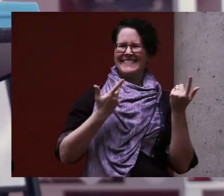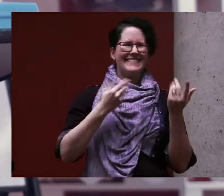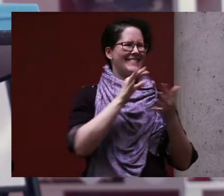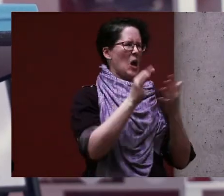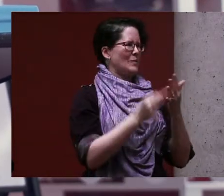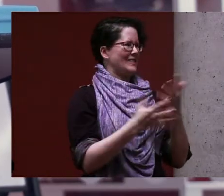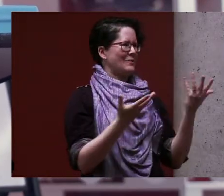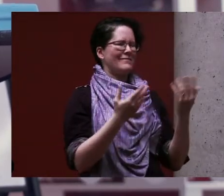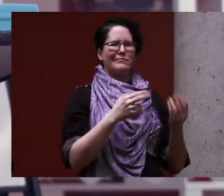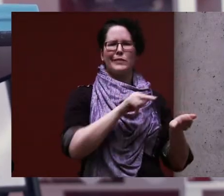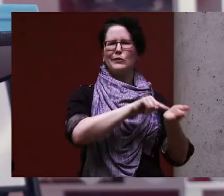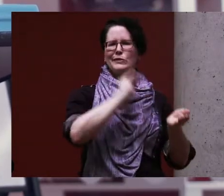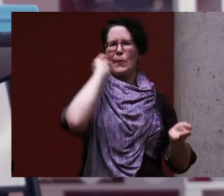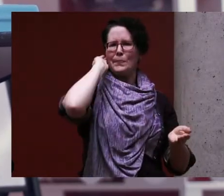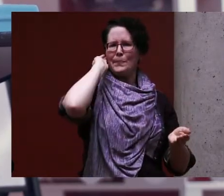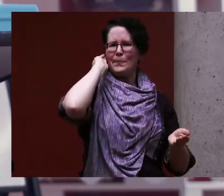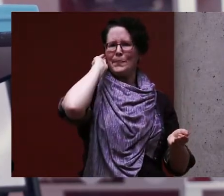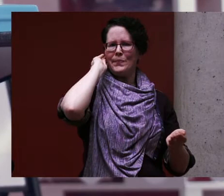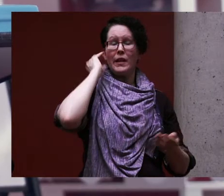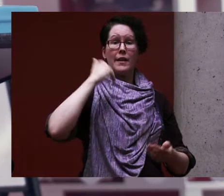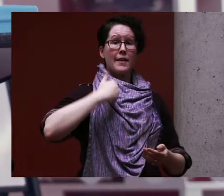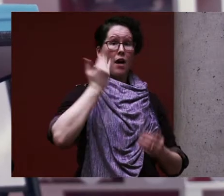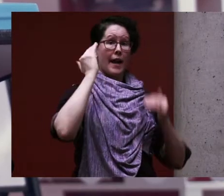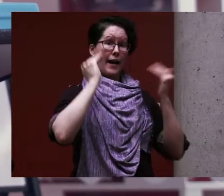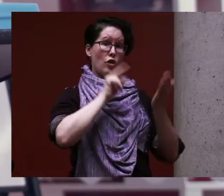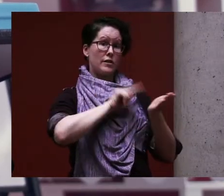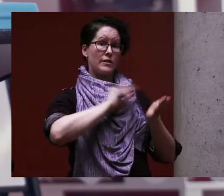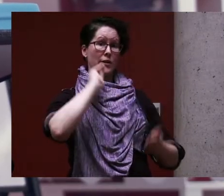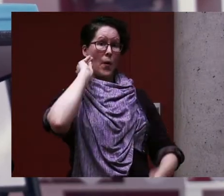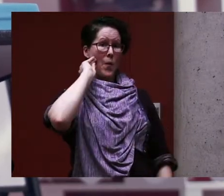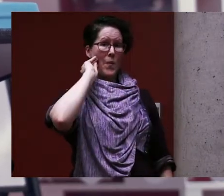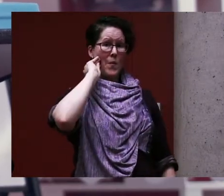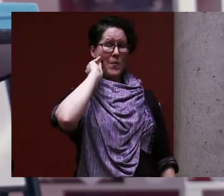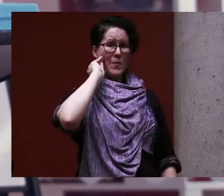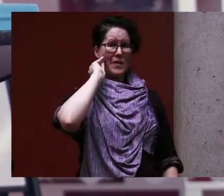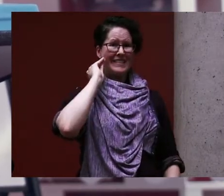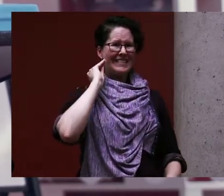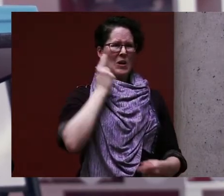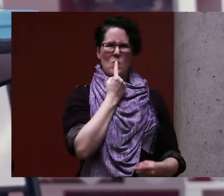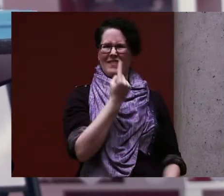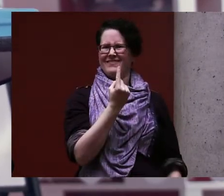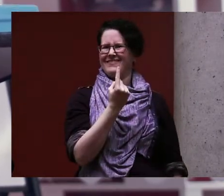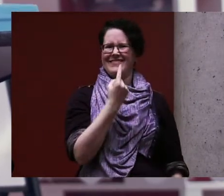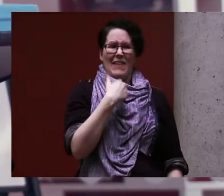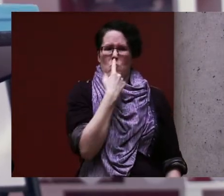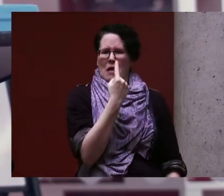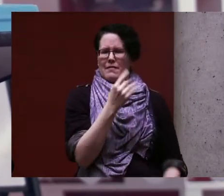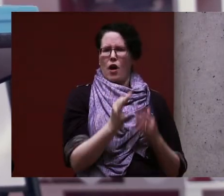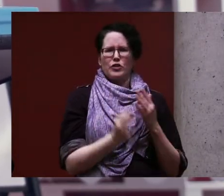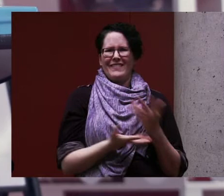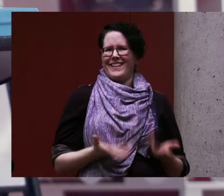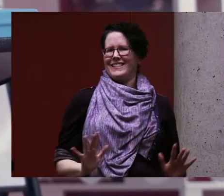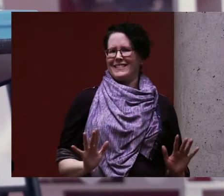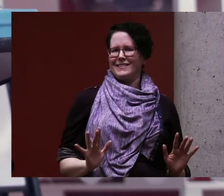home in the province for young adults was unrestricted care, and that was my only option. Now, when